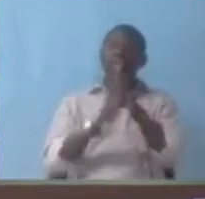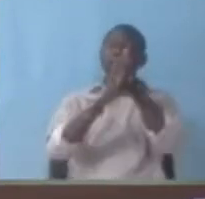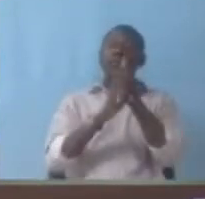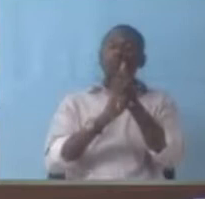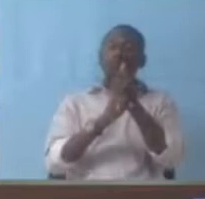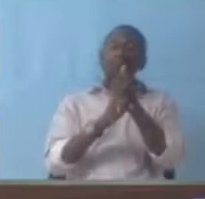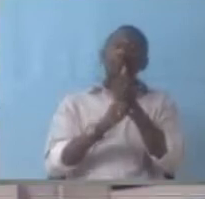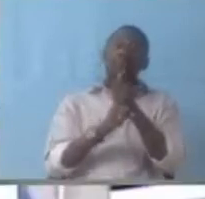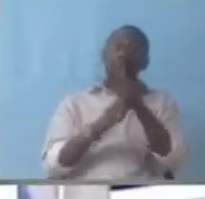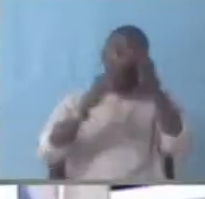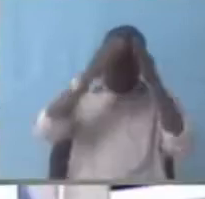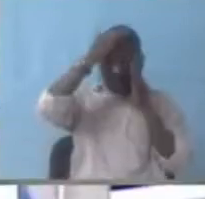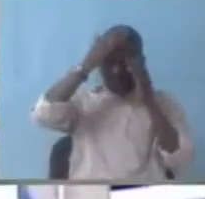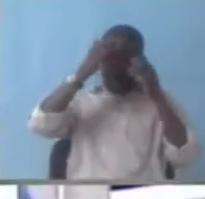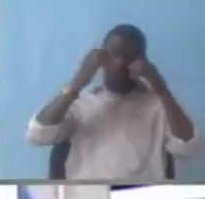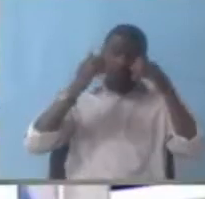to draft it.